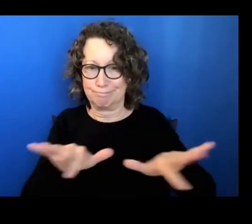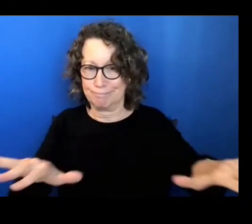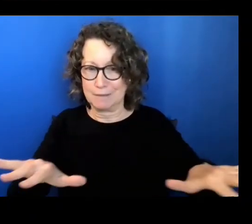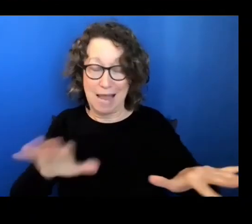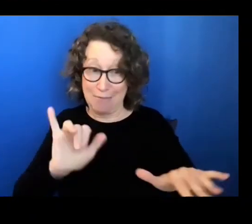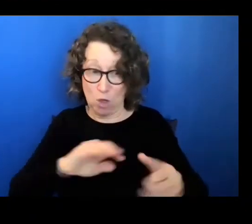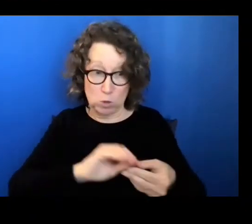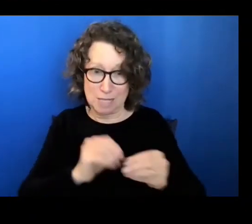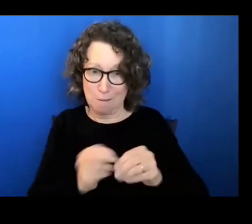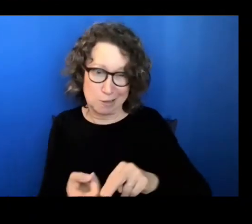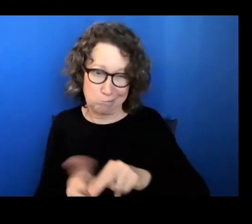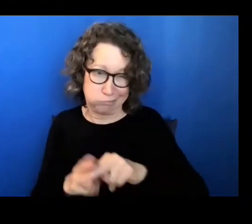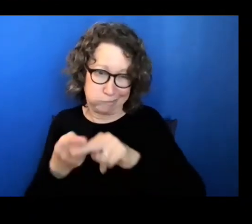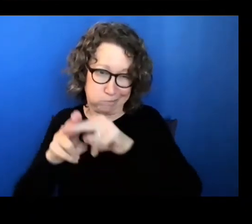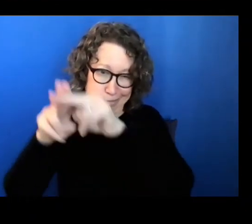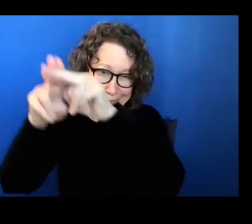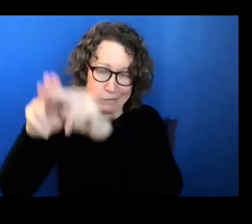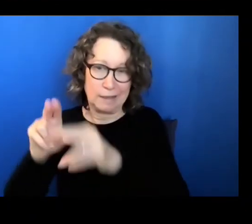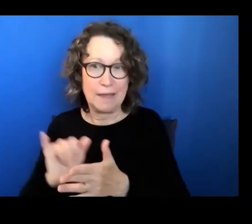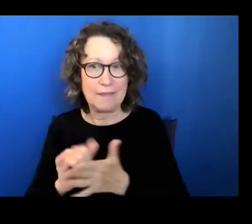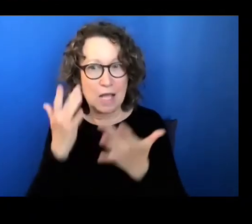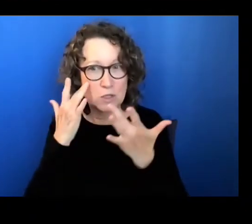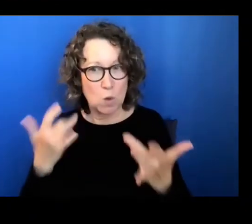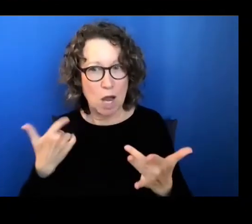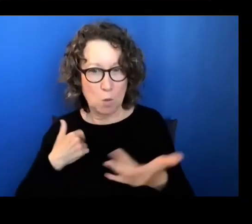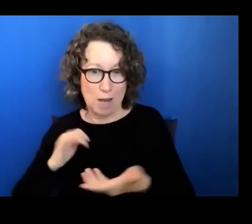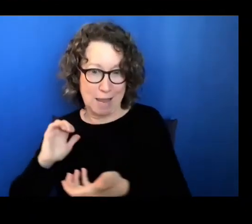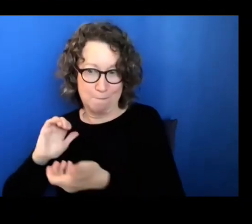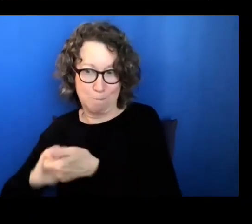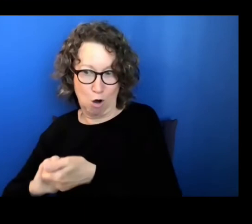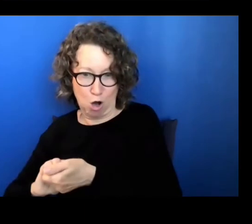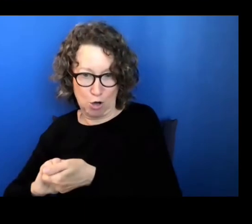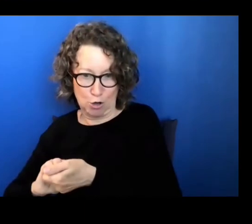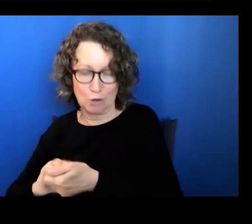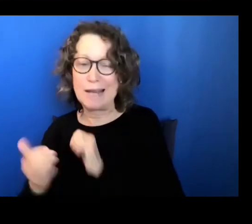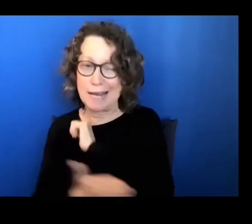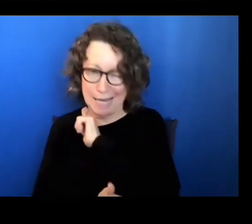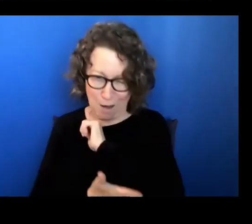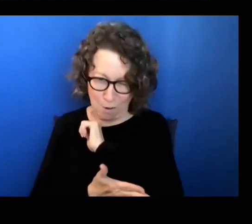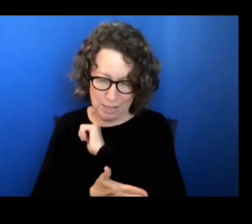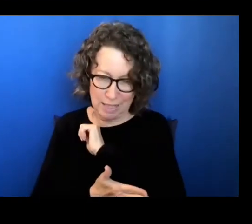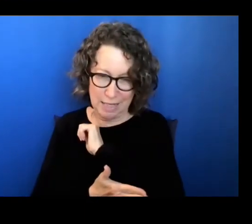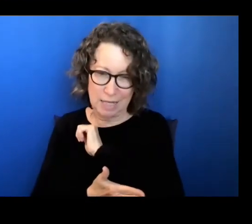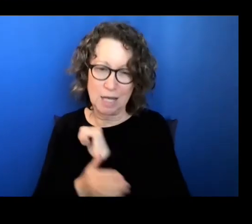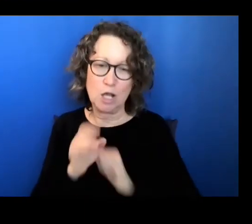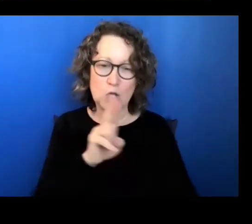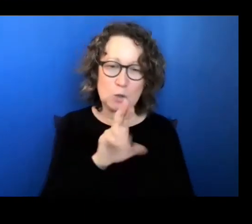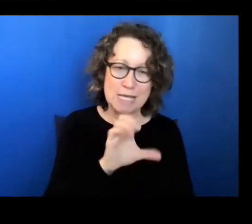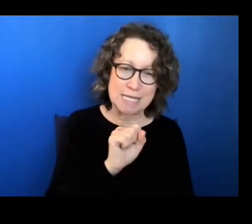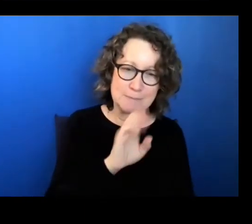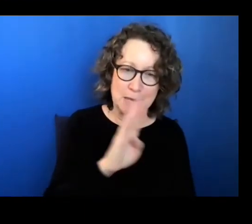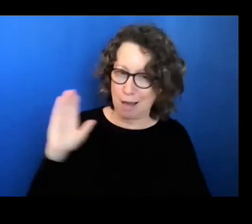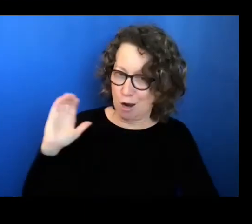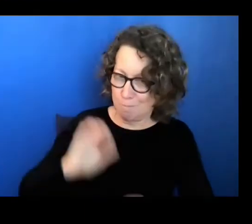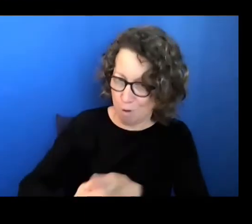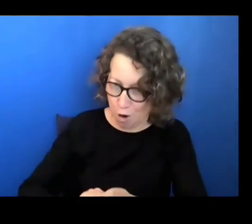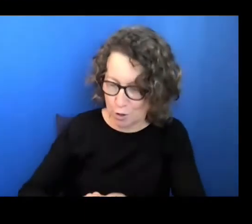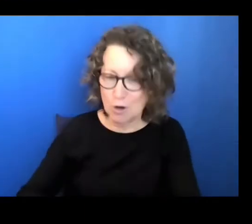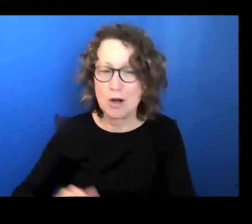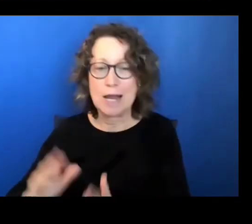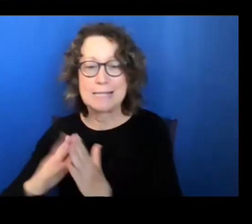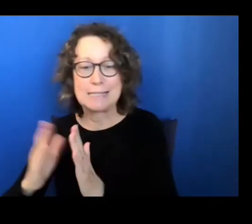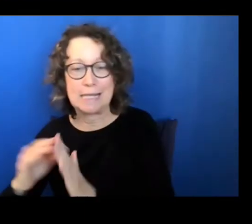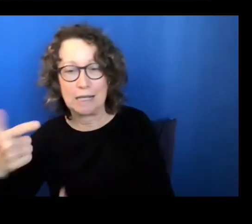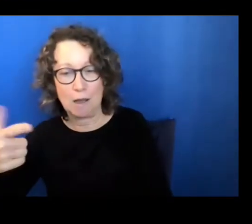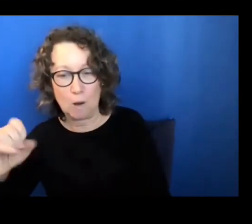skyrocketing. And so that is why the county has partnered with UCSB, as well as the city of